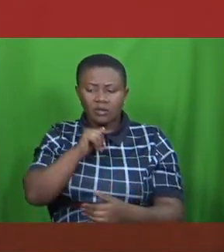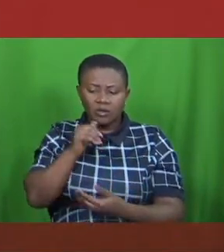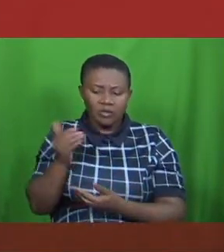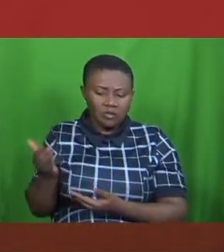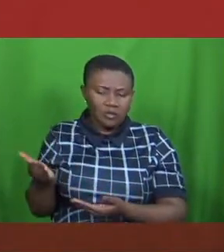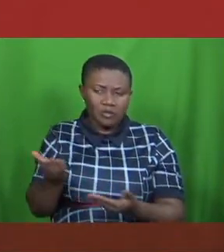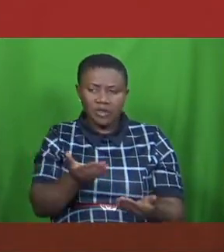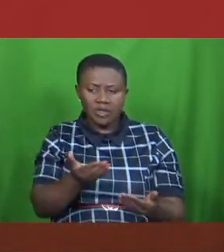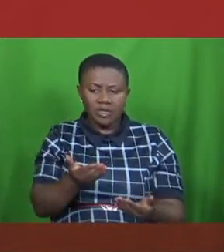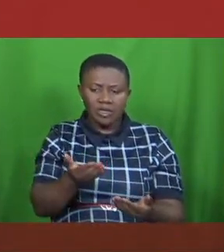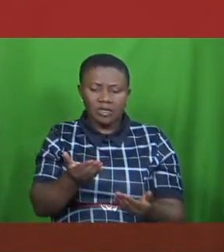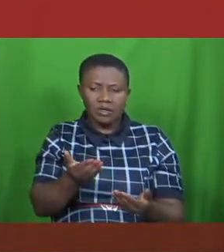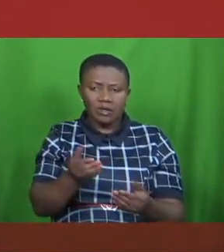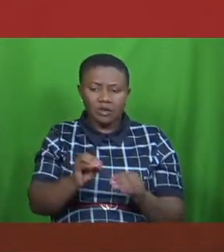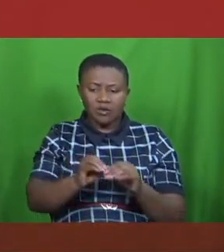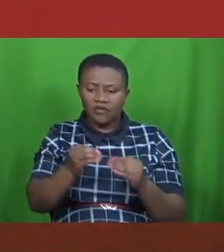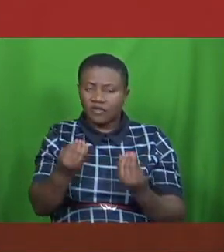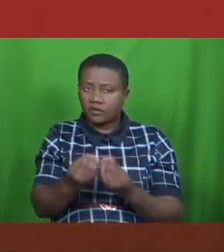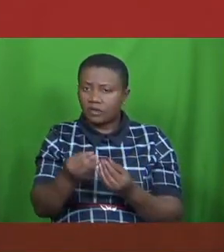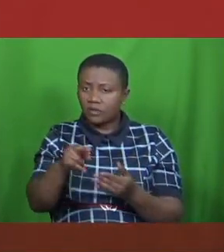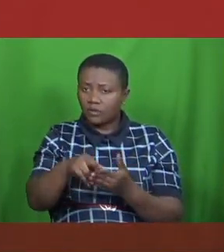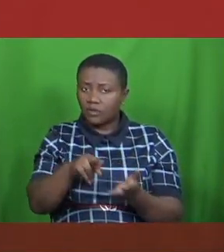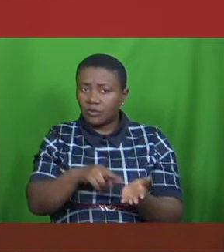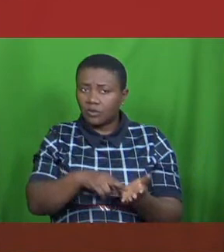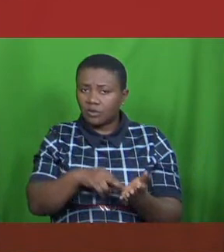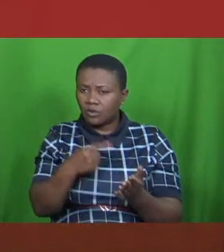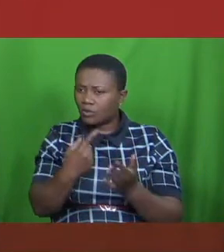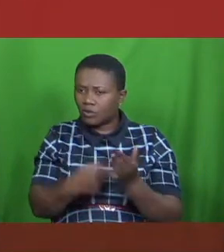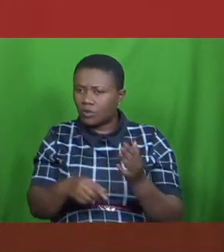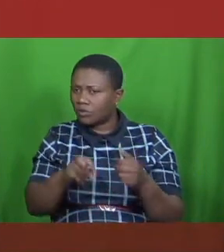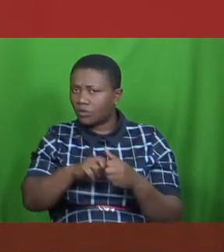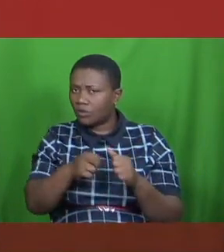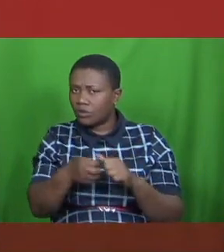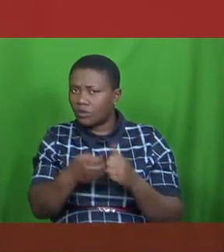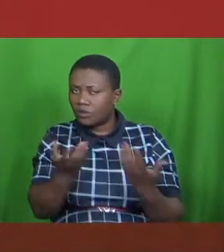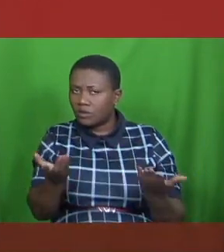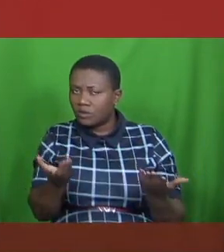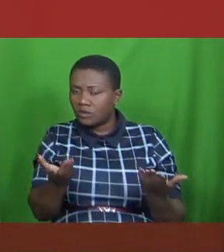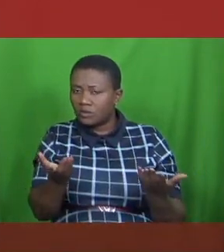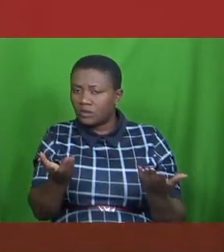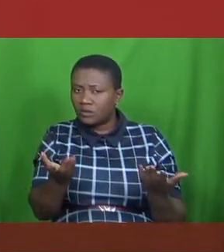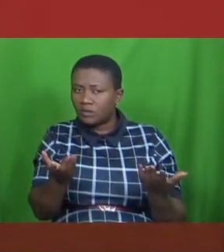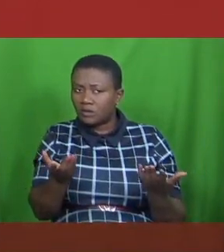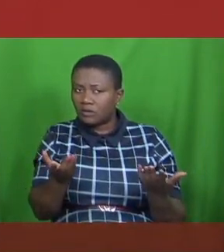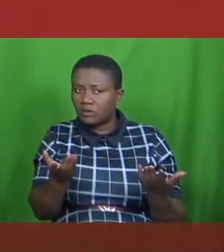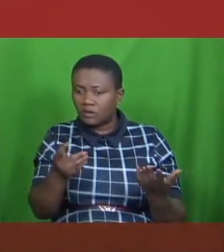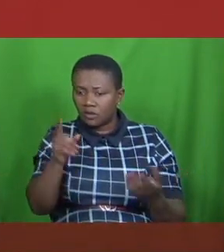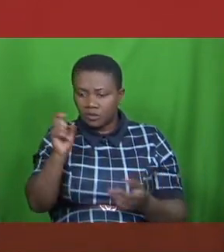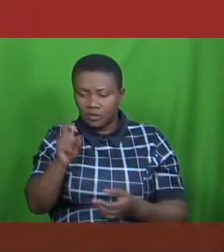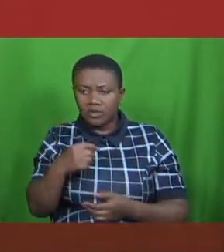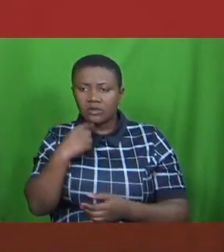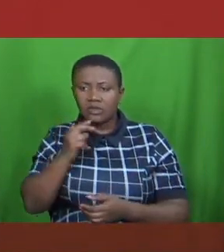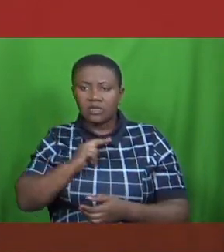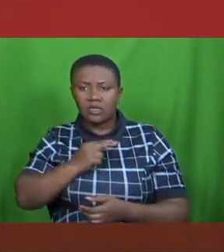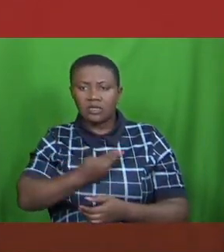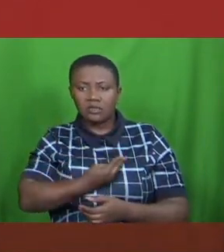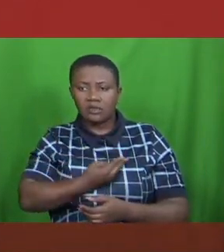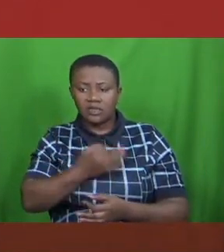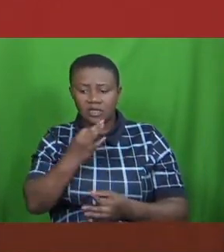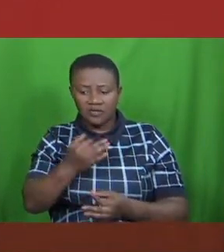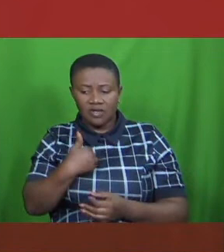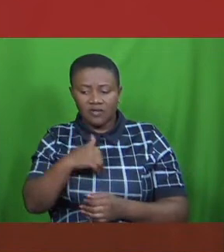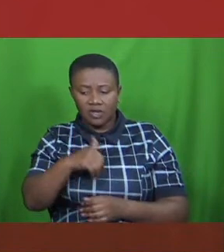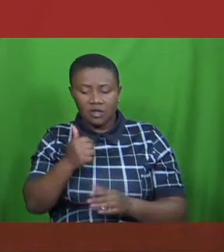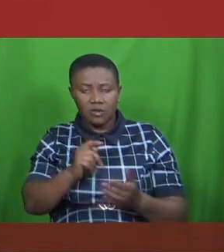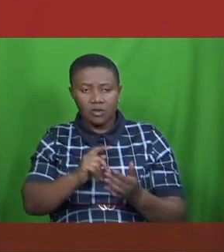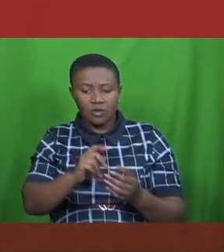reports. What is the problem? I think you need to let us know. If